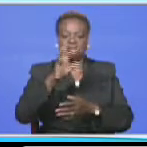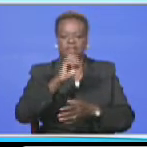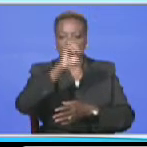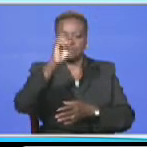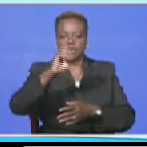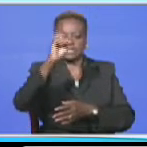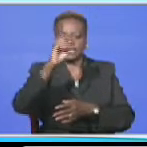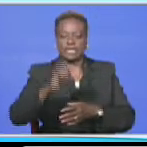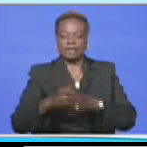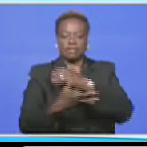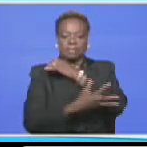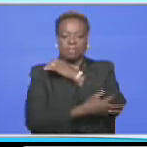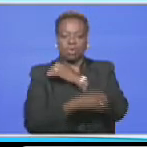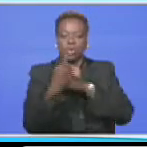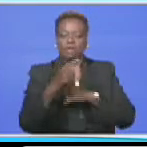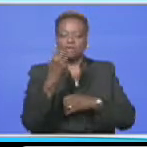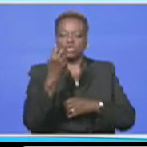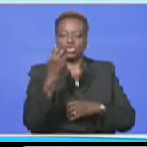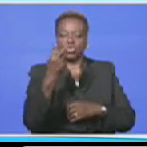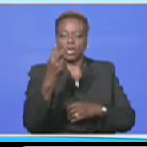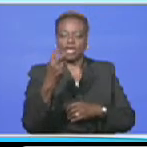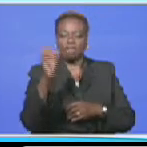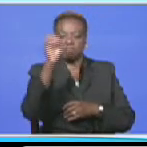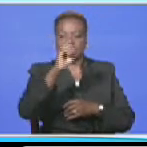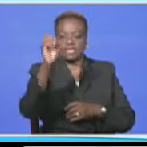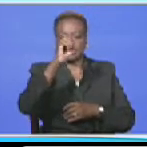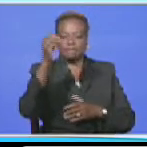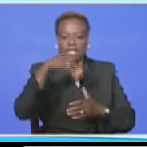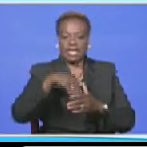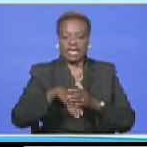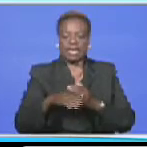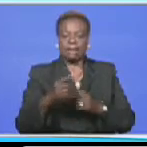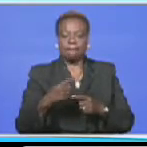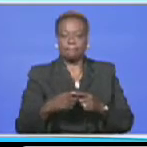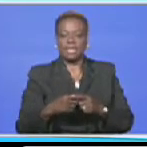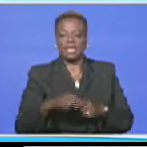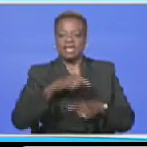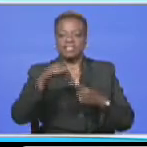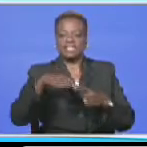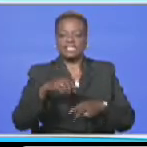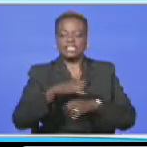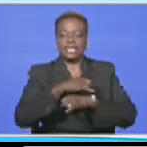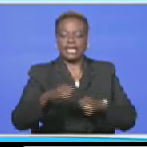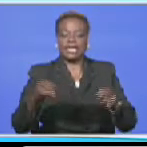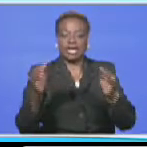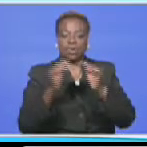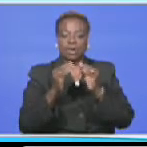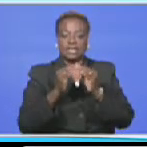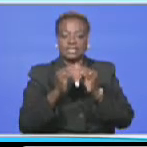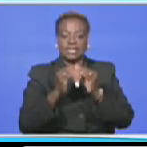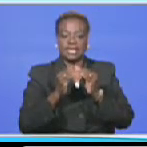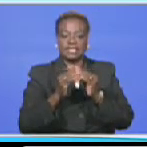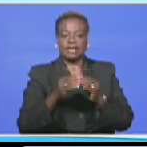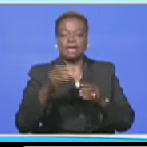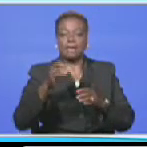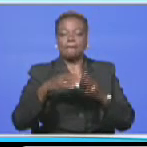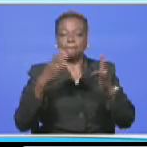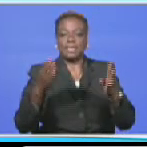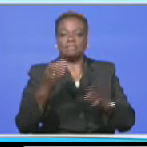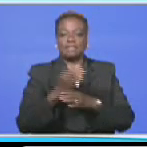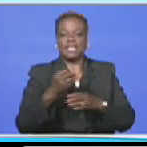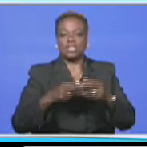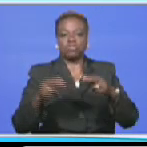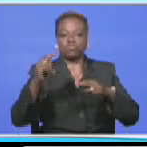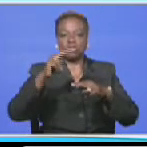poorest just having 12% of global income. Now, this inequality is a major factor in the increasing